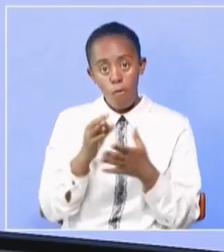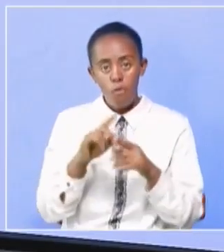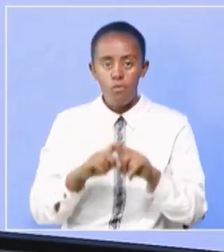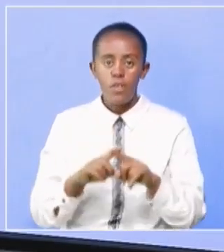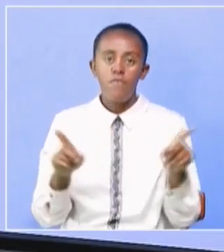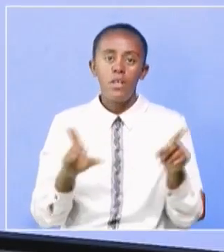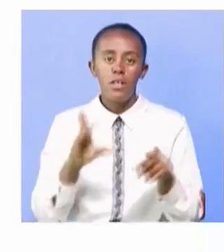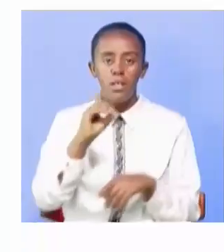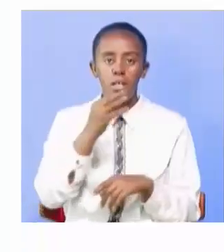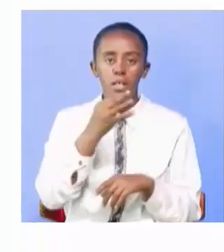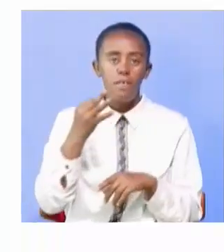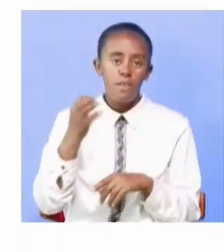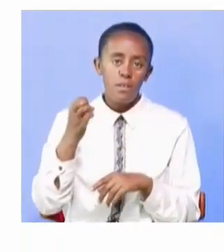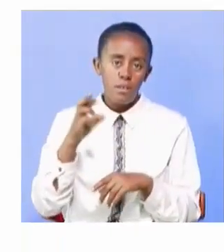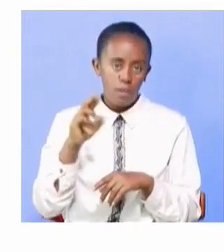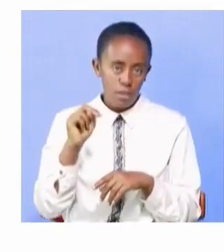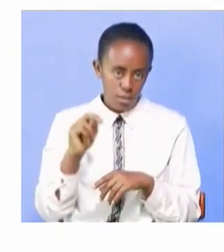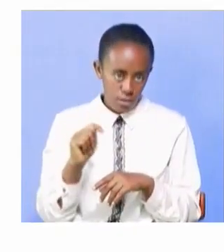different. Example.